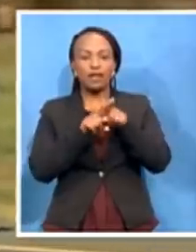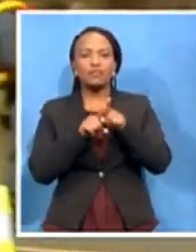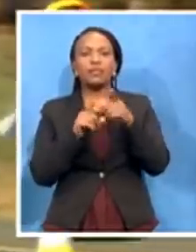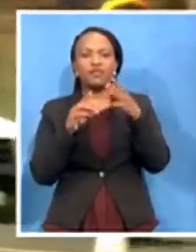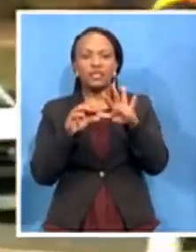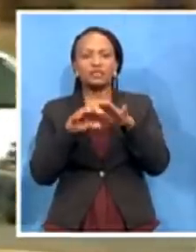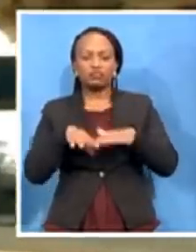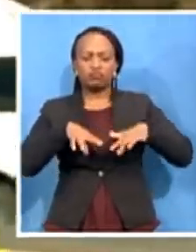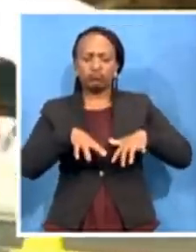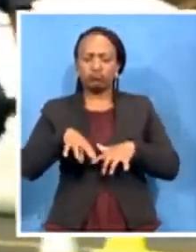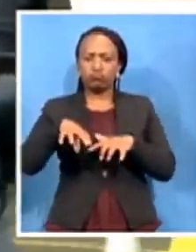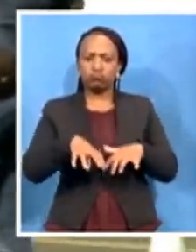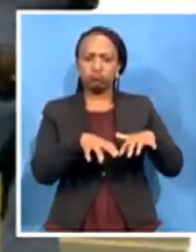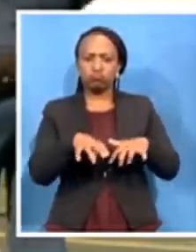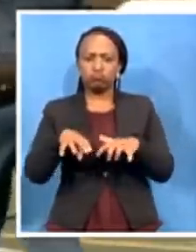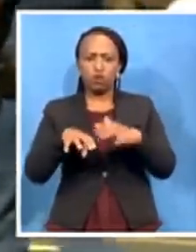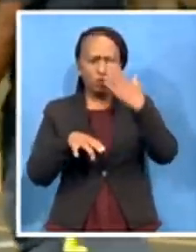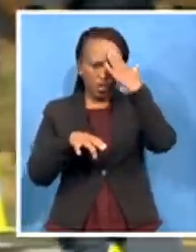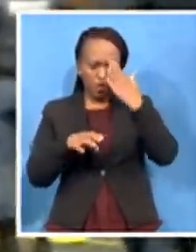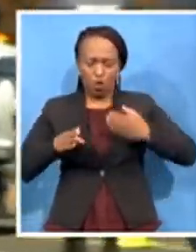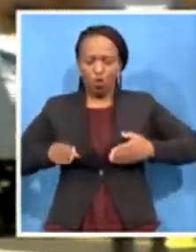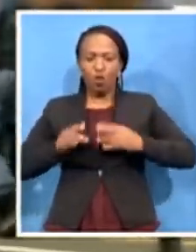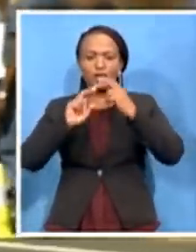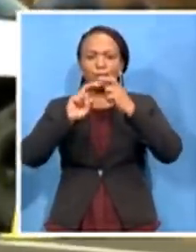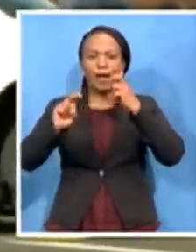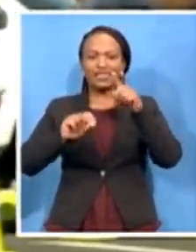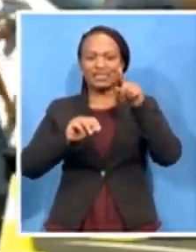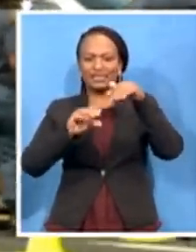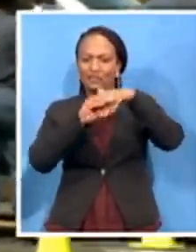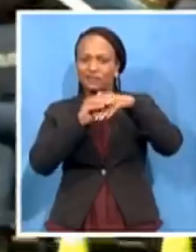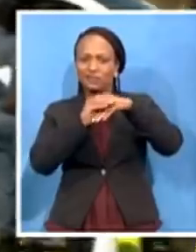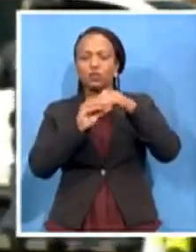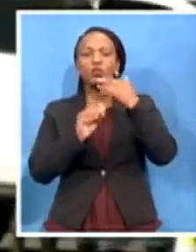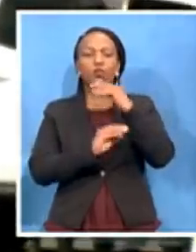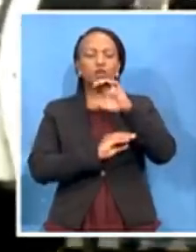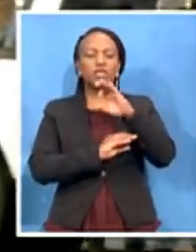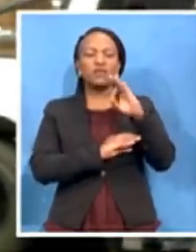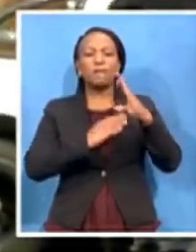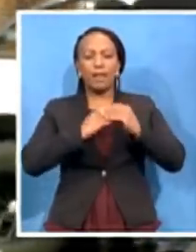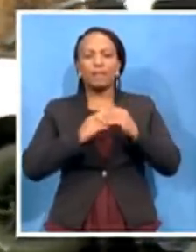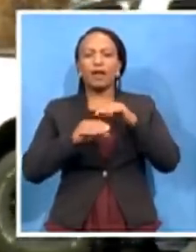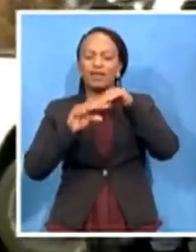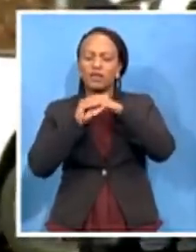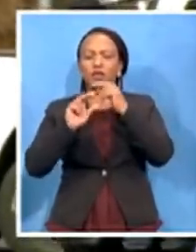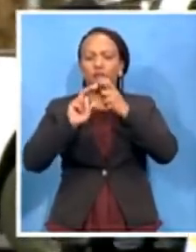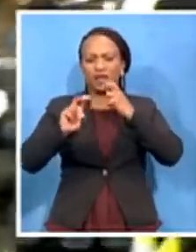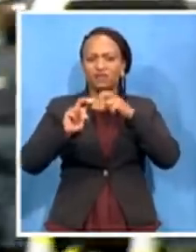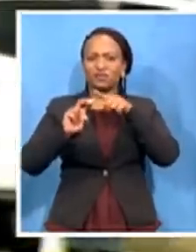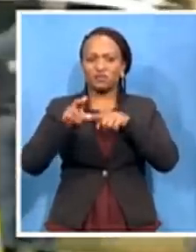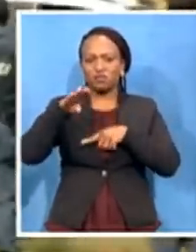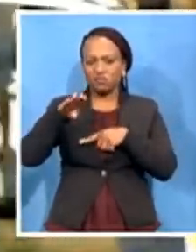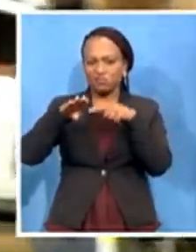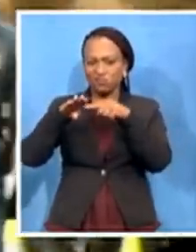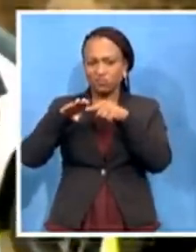particular bus that's coming, there are EFF members in that bus. We also know that the